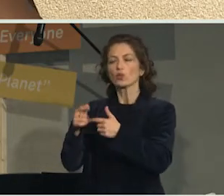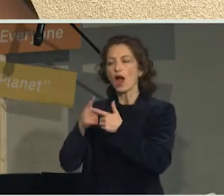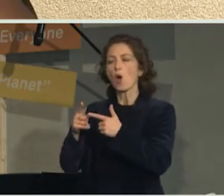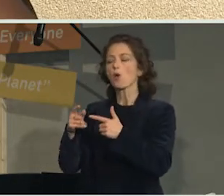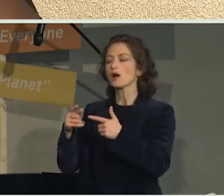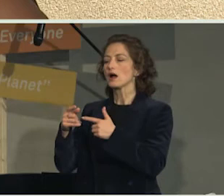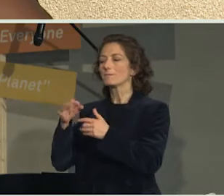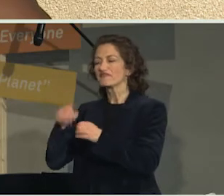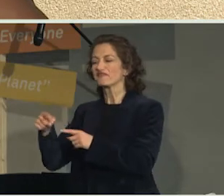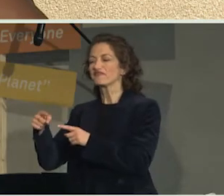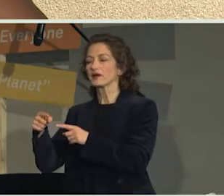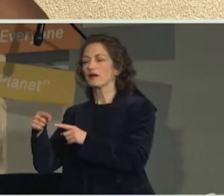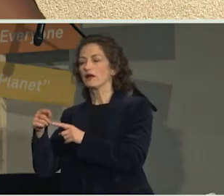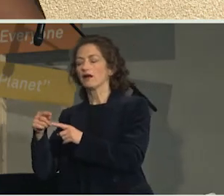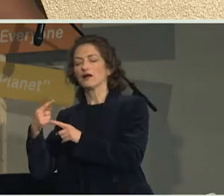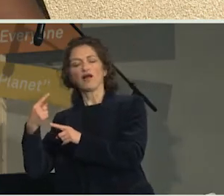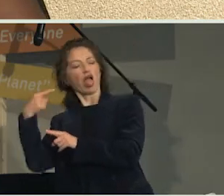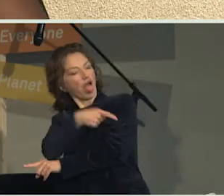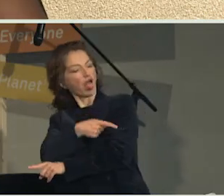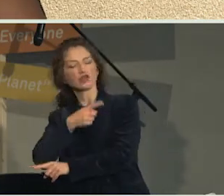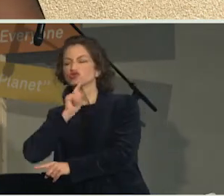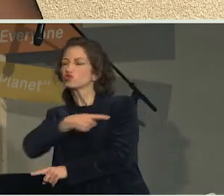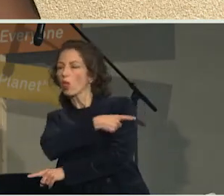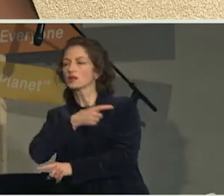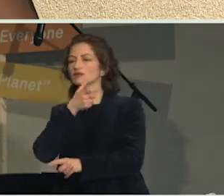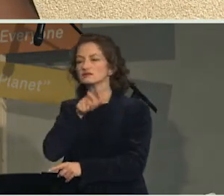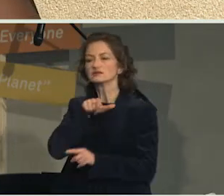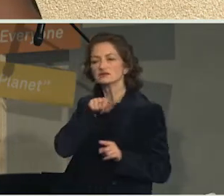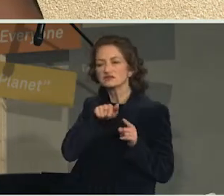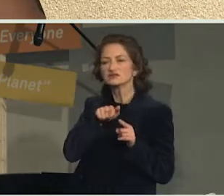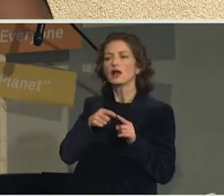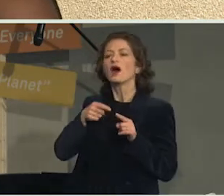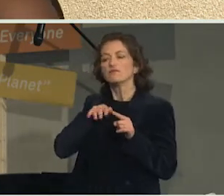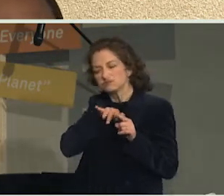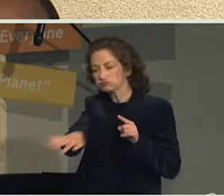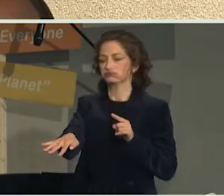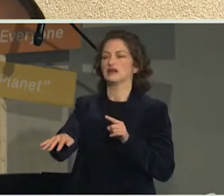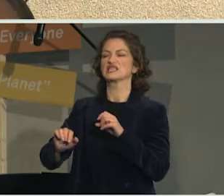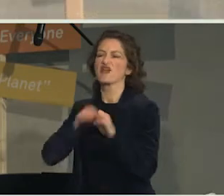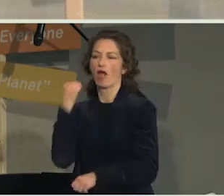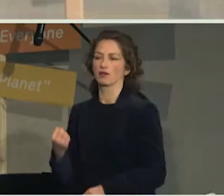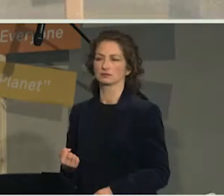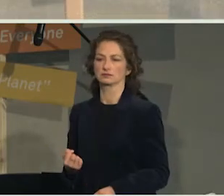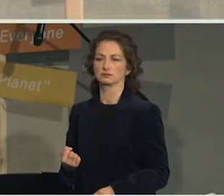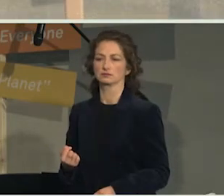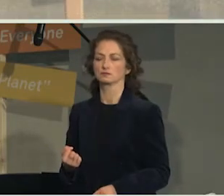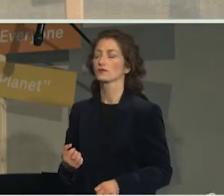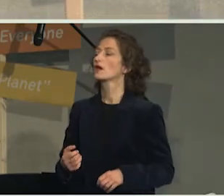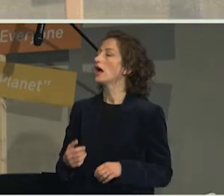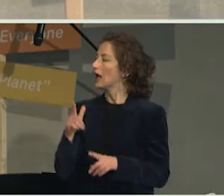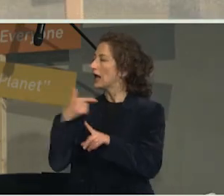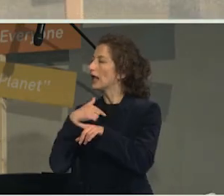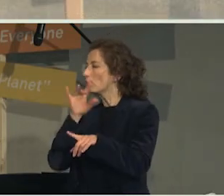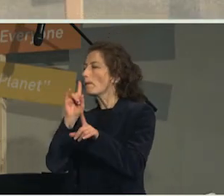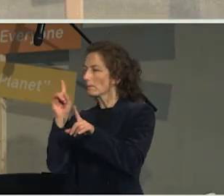of the political right and the violence that has accompanied it. Now, I wanna think a minute about the